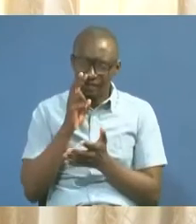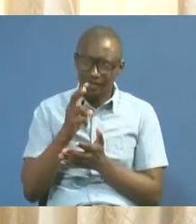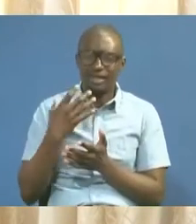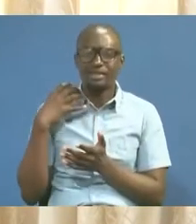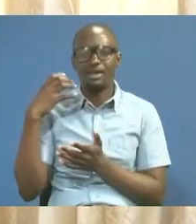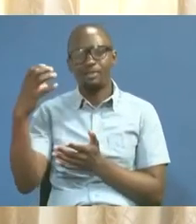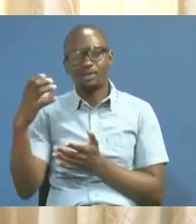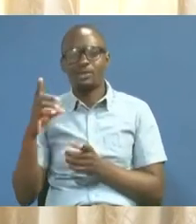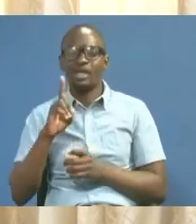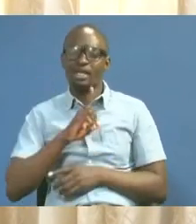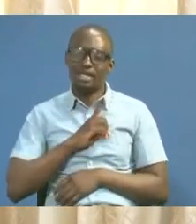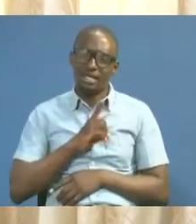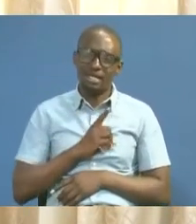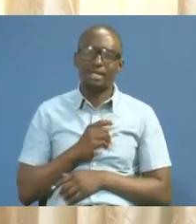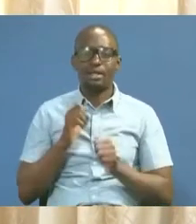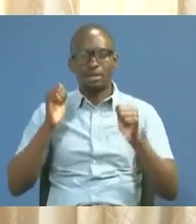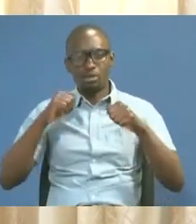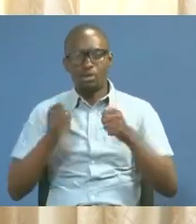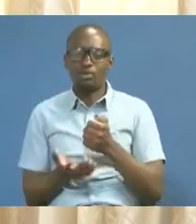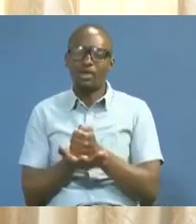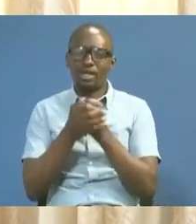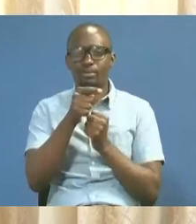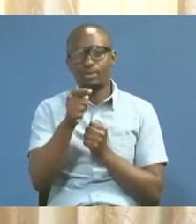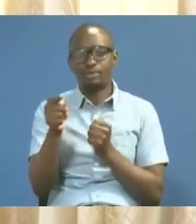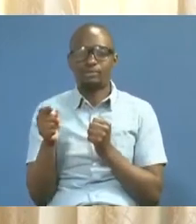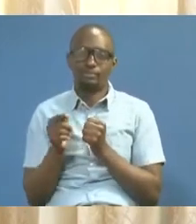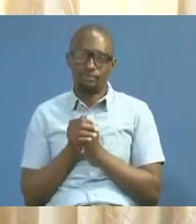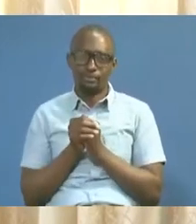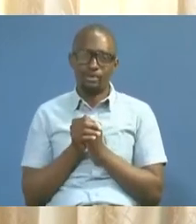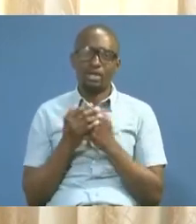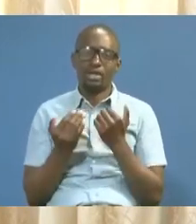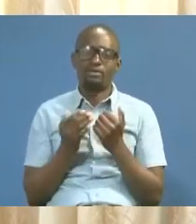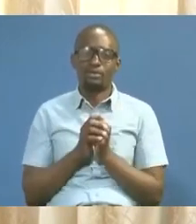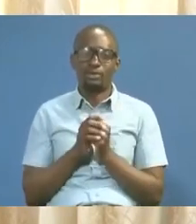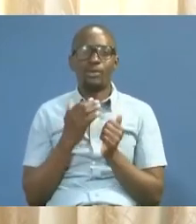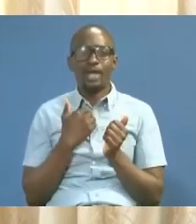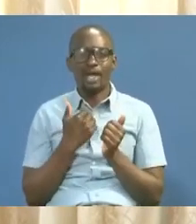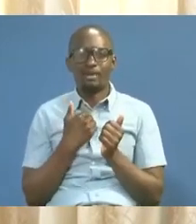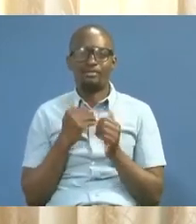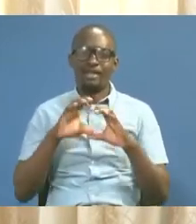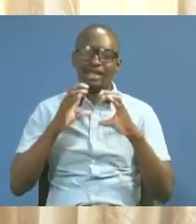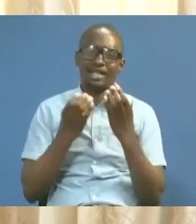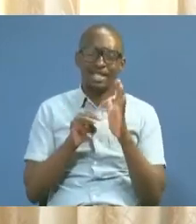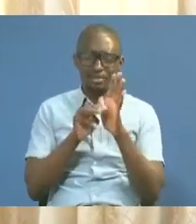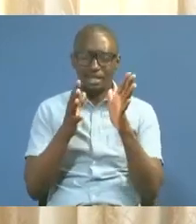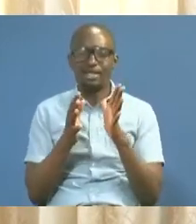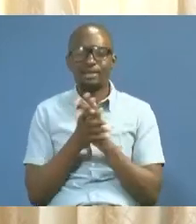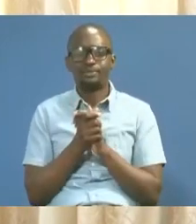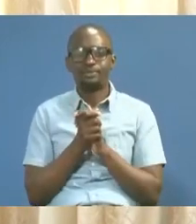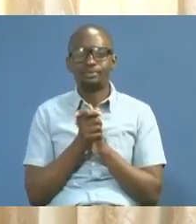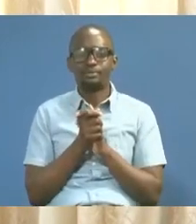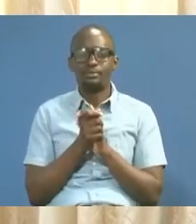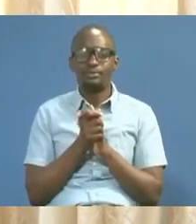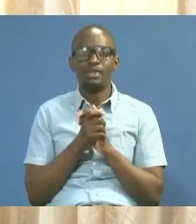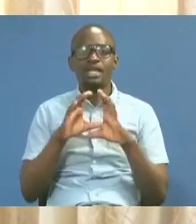dean, and they'll be able to help you. Also, you'll be exposed to your class mentor. Also, you see